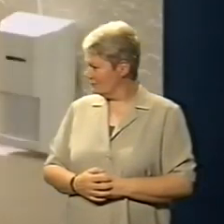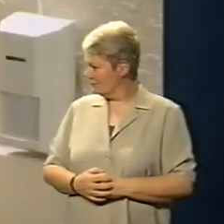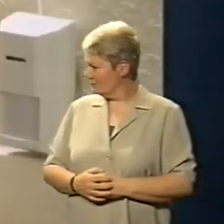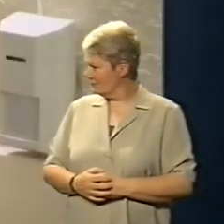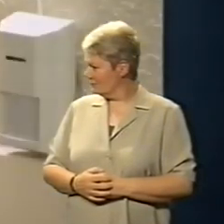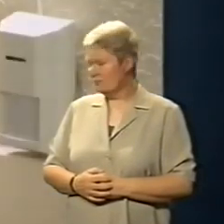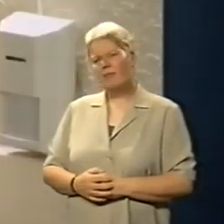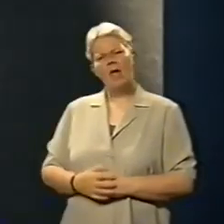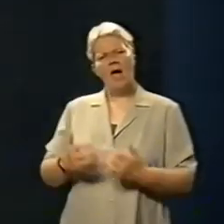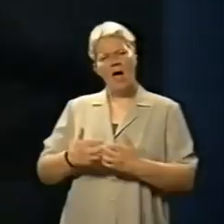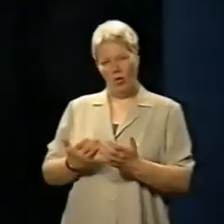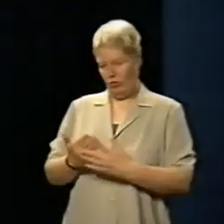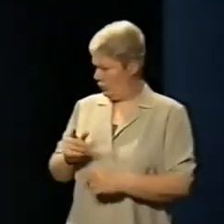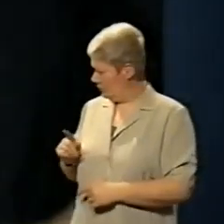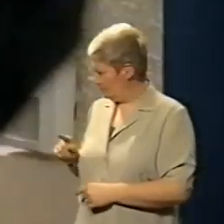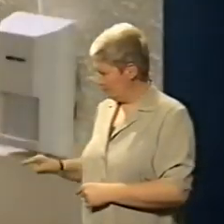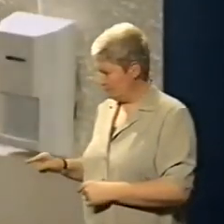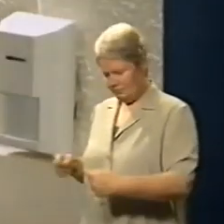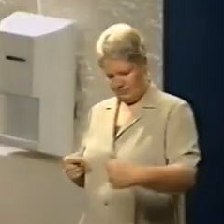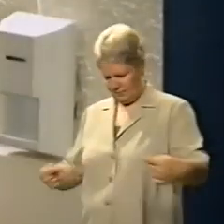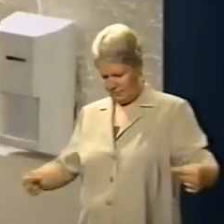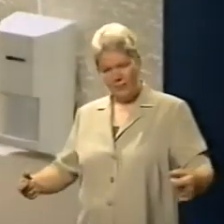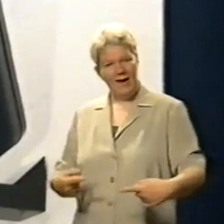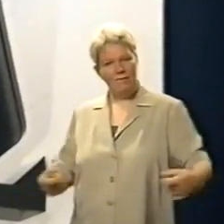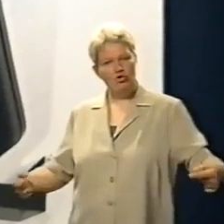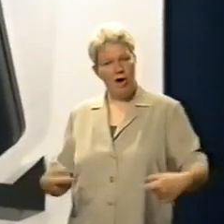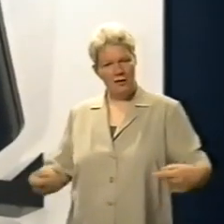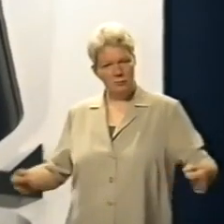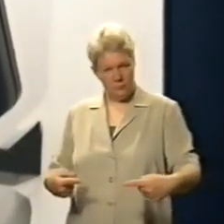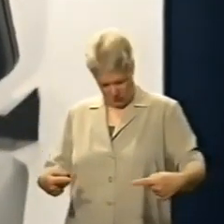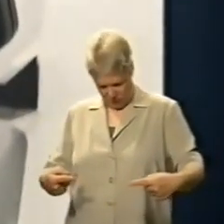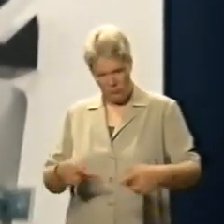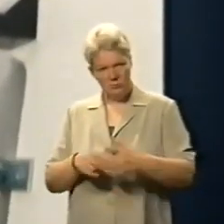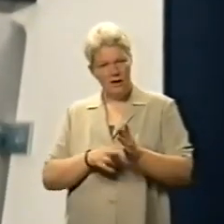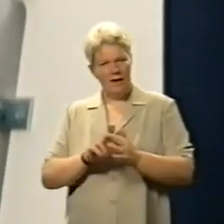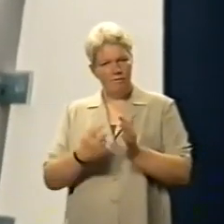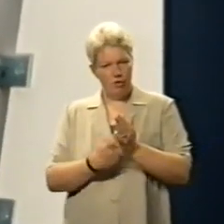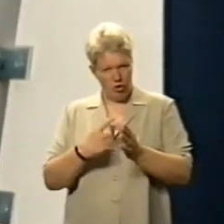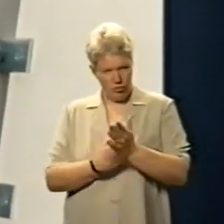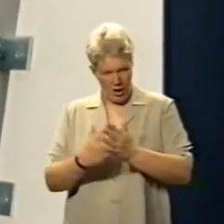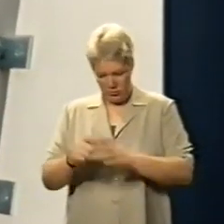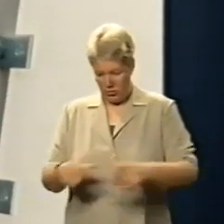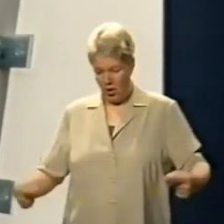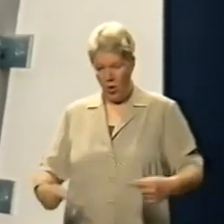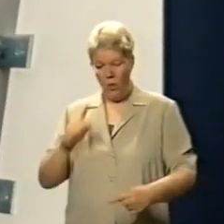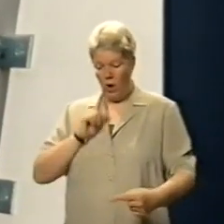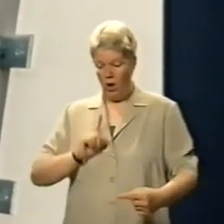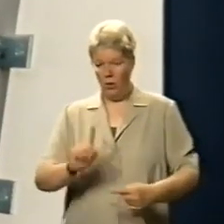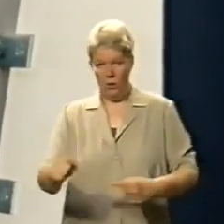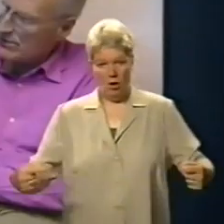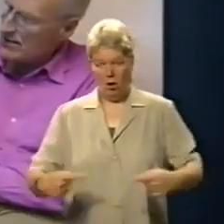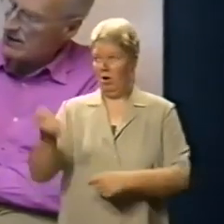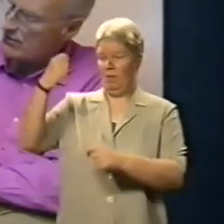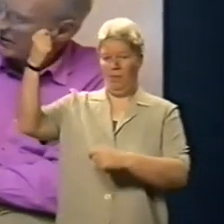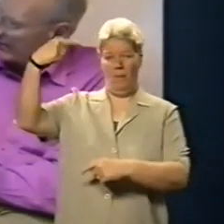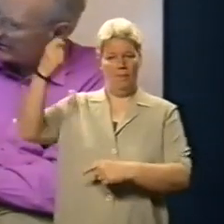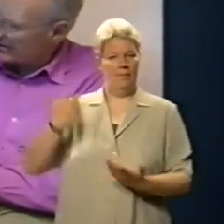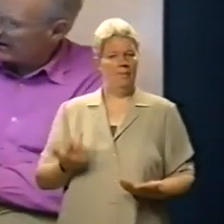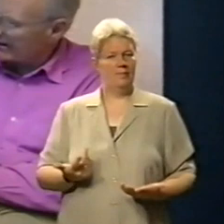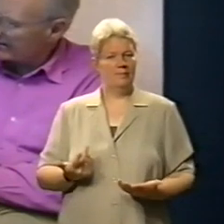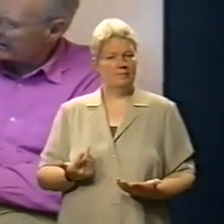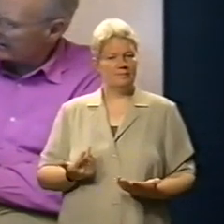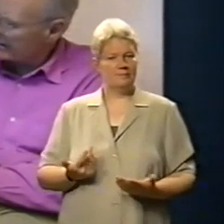The sound is triggered by breaking a passive infrared beam, just as when you pass a security light. Supposing they know